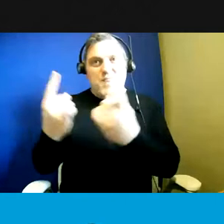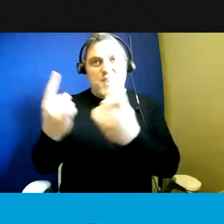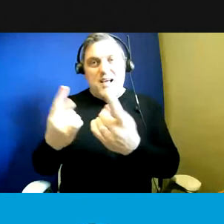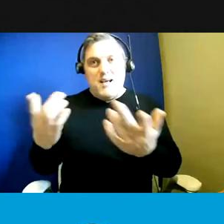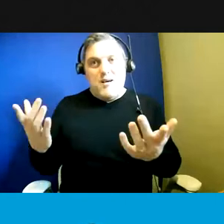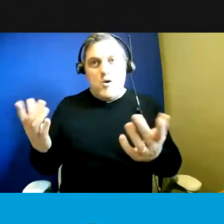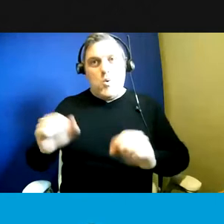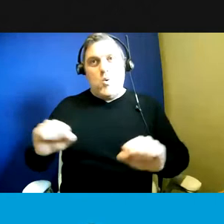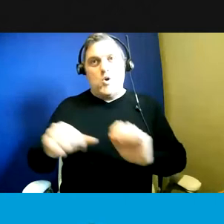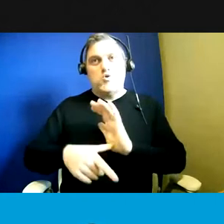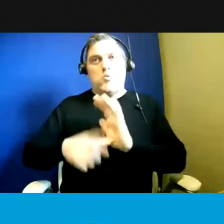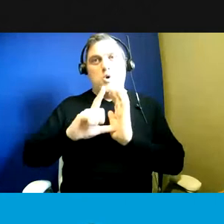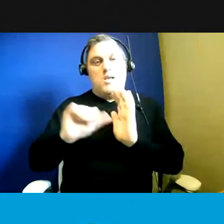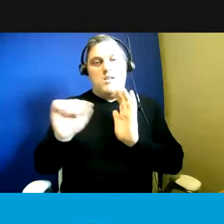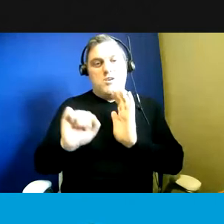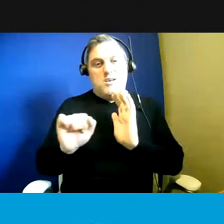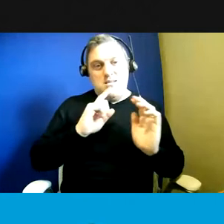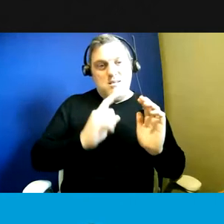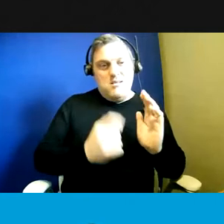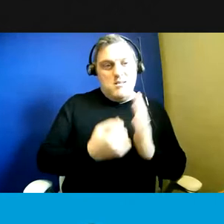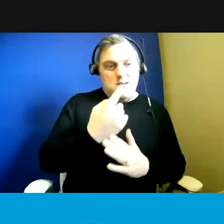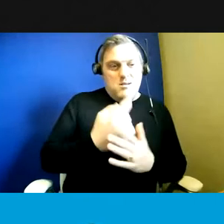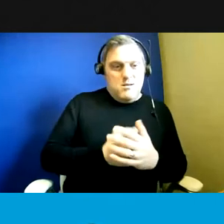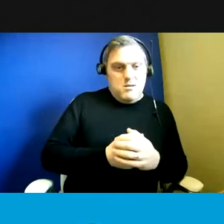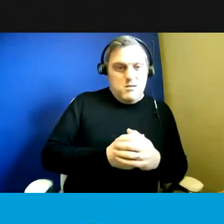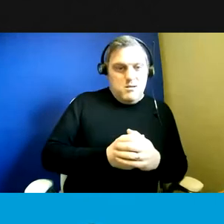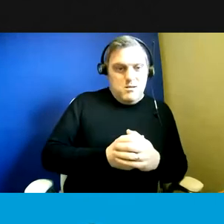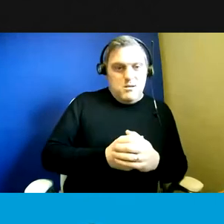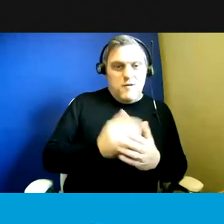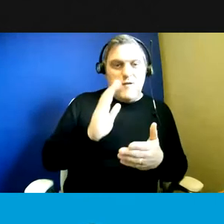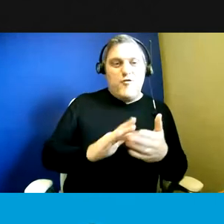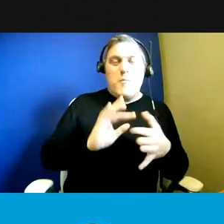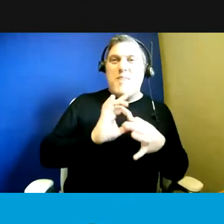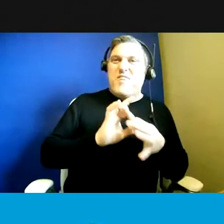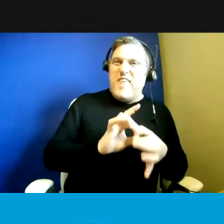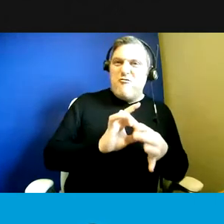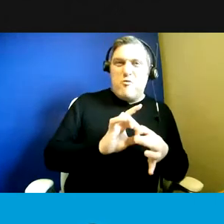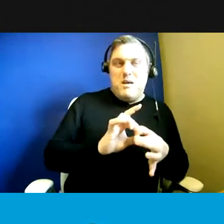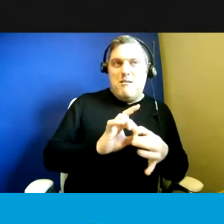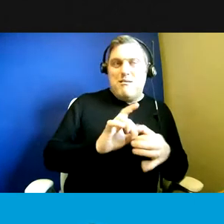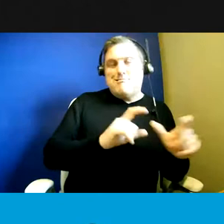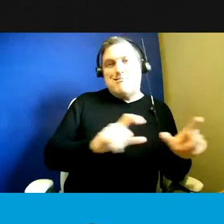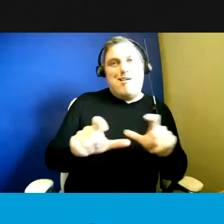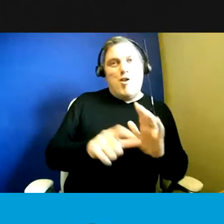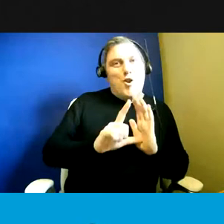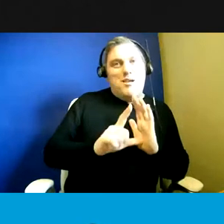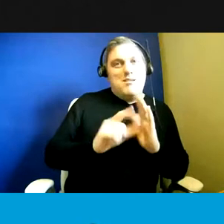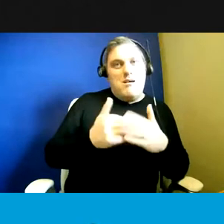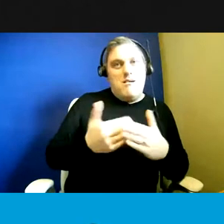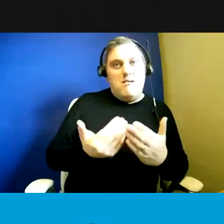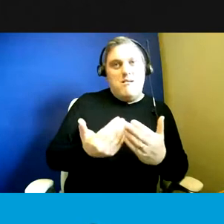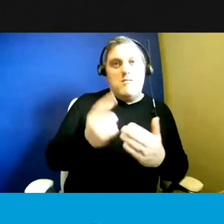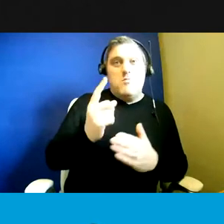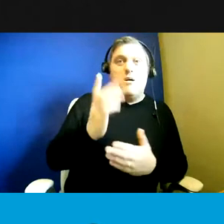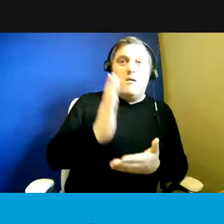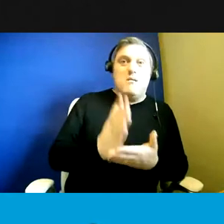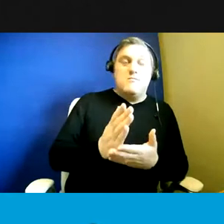or whether it's too early to say yet. I'd say probably from a therapist's point of view, we're still in the very early stages, but I would definitely say